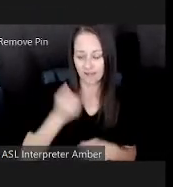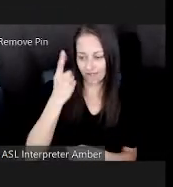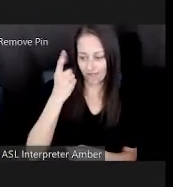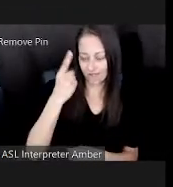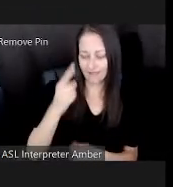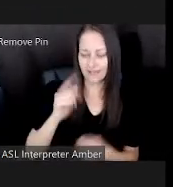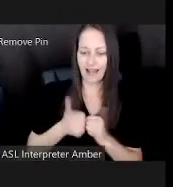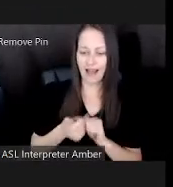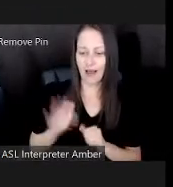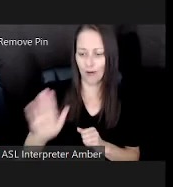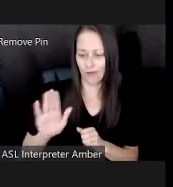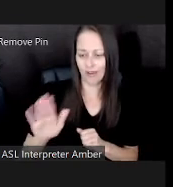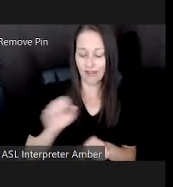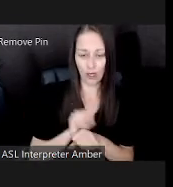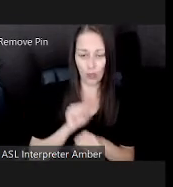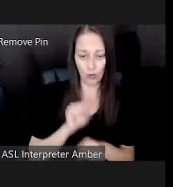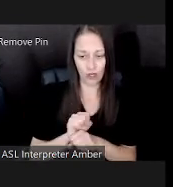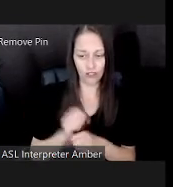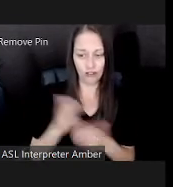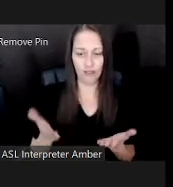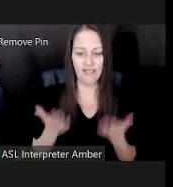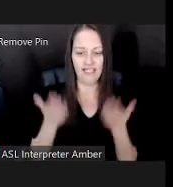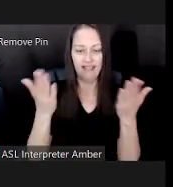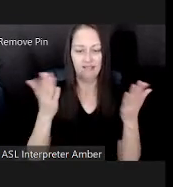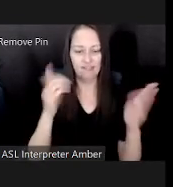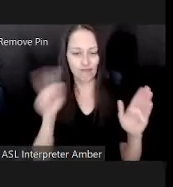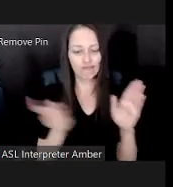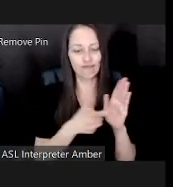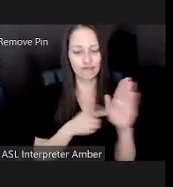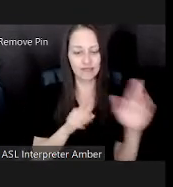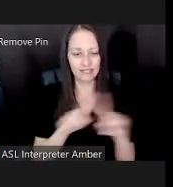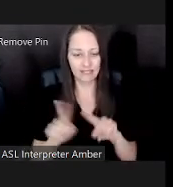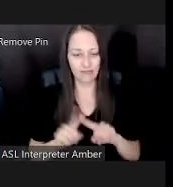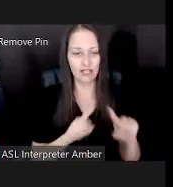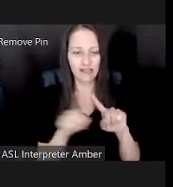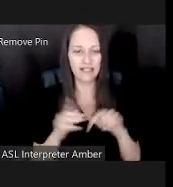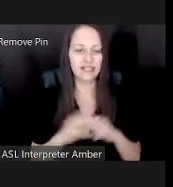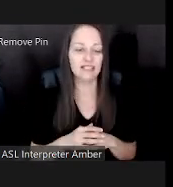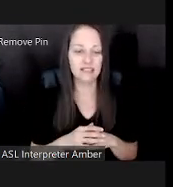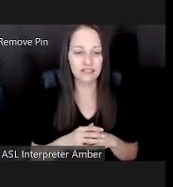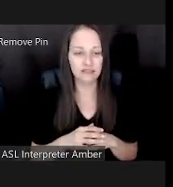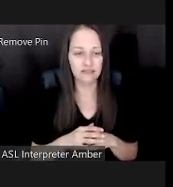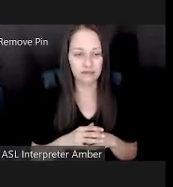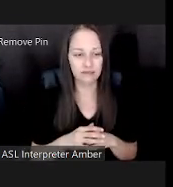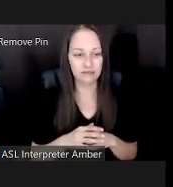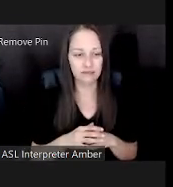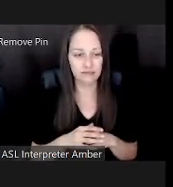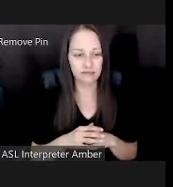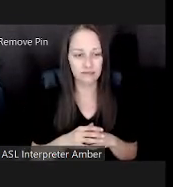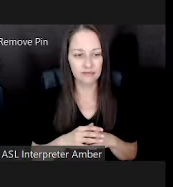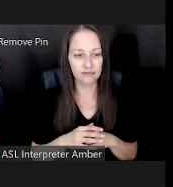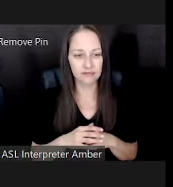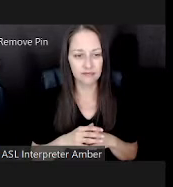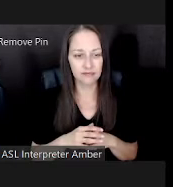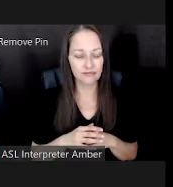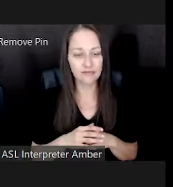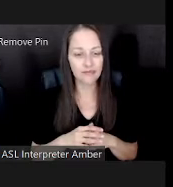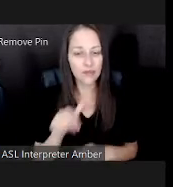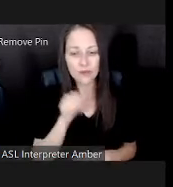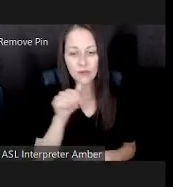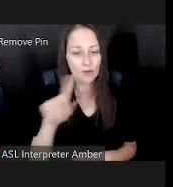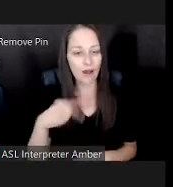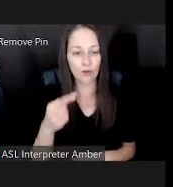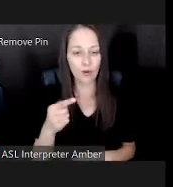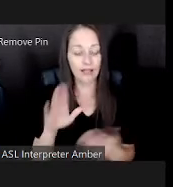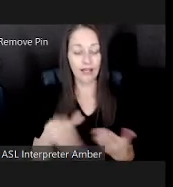lifted differently. Yeah. And so really curatorial for me was not about arriving in a space